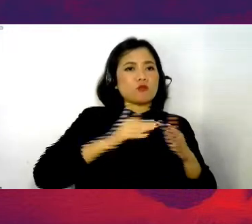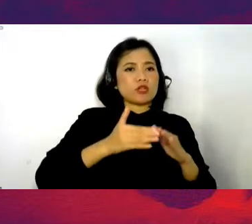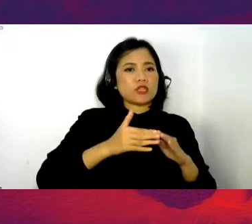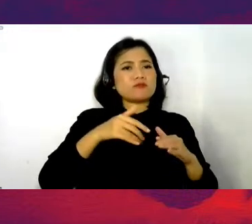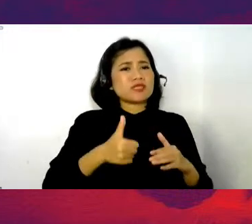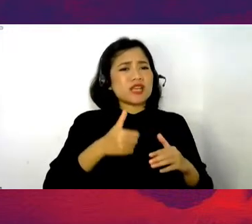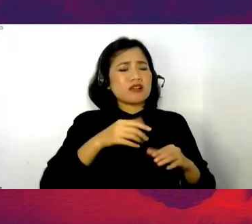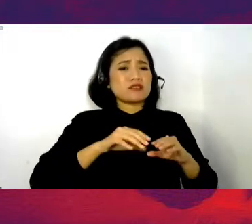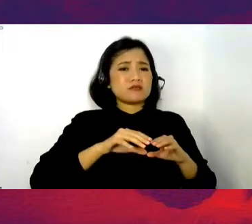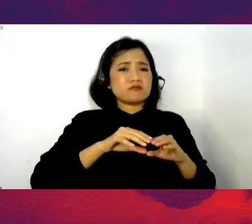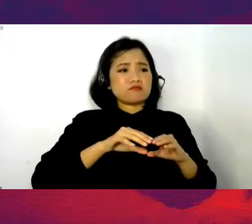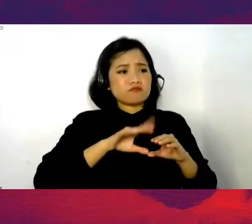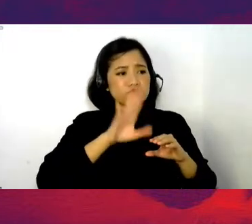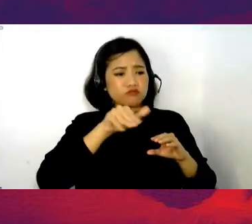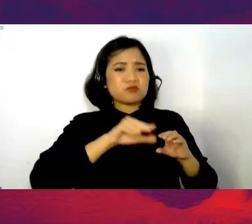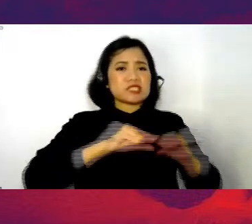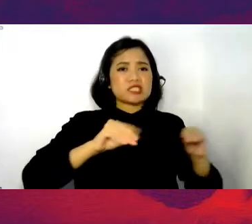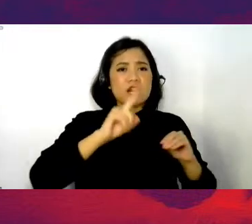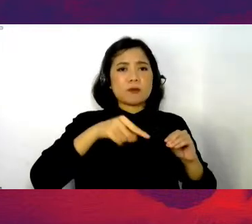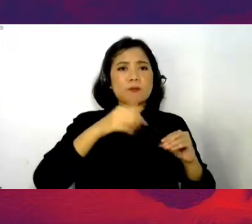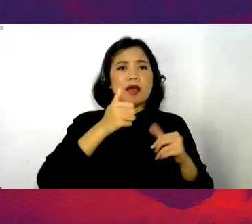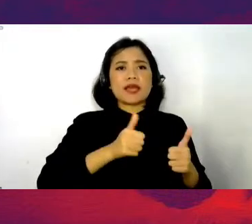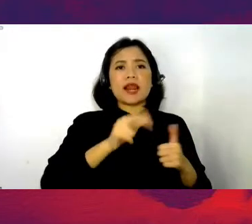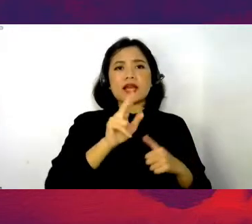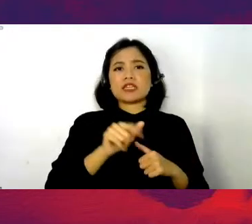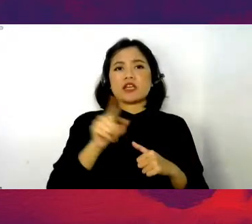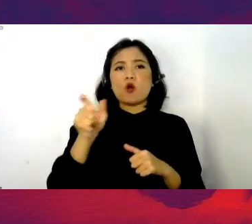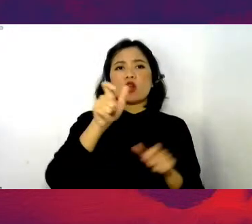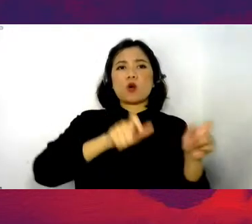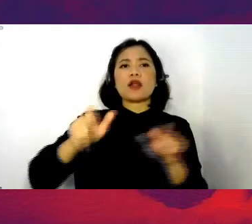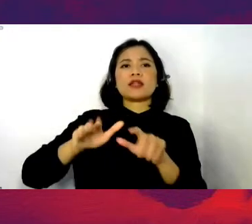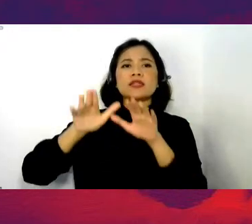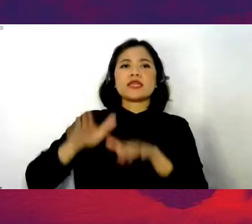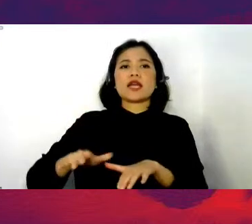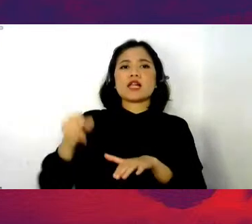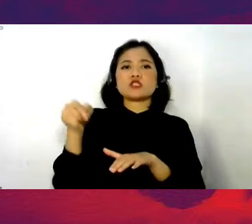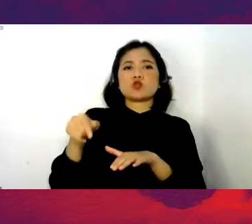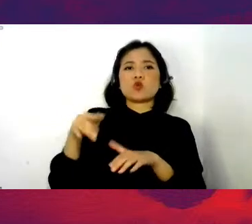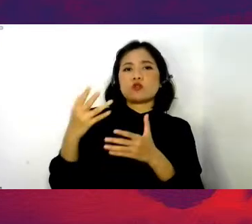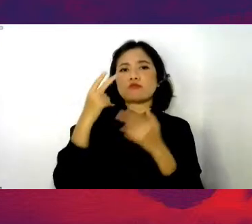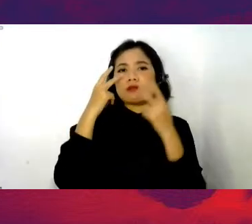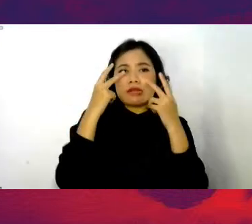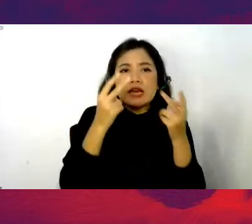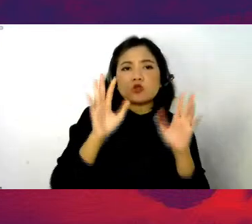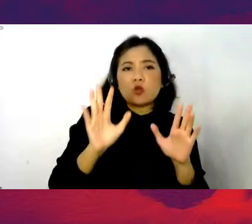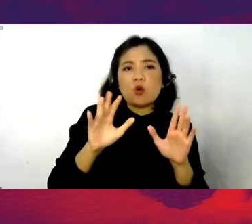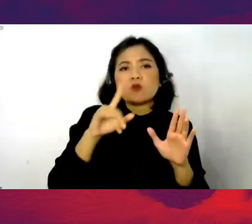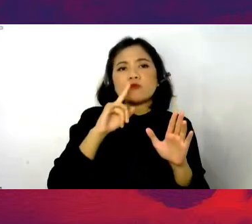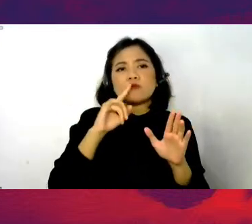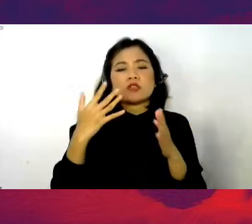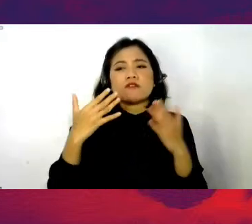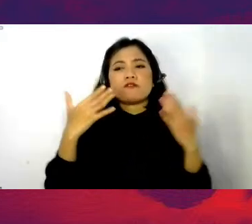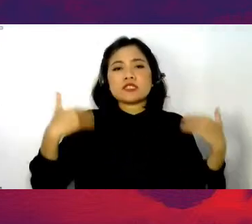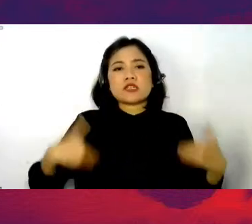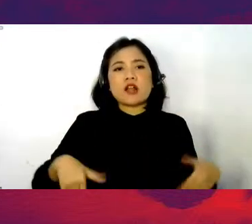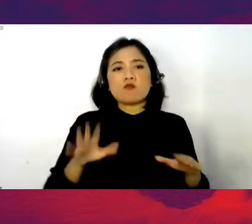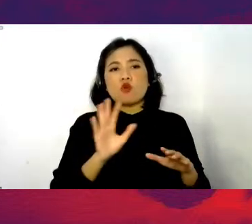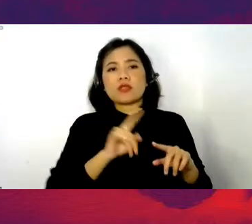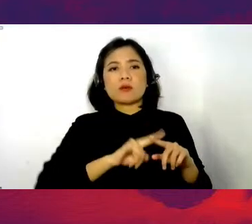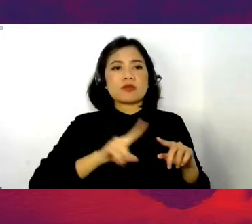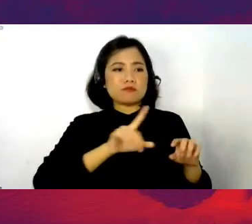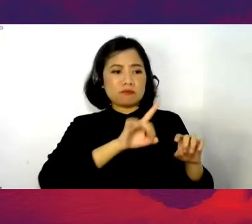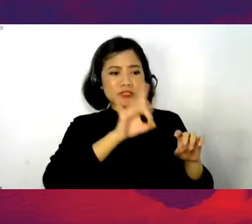be next. So I just have a nice picture here, bro. Not just being nice to you, that poverty is